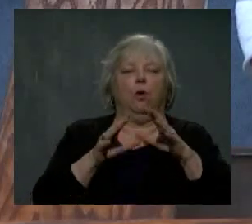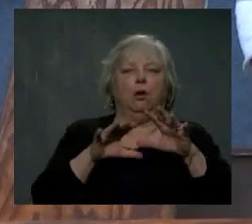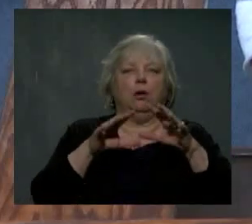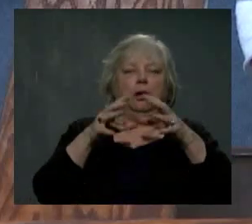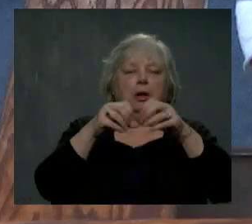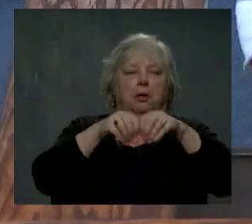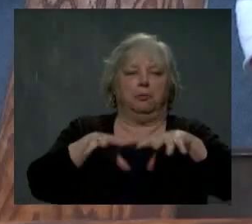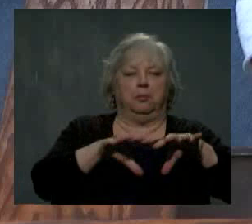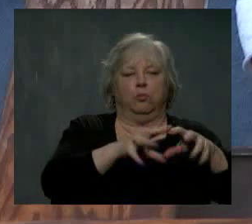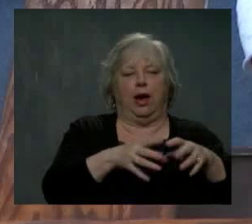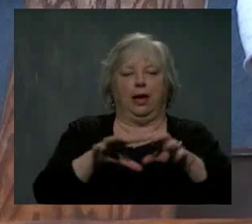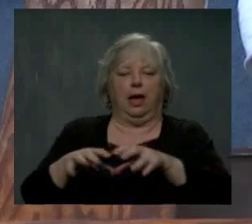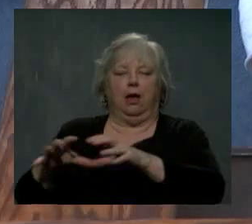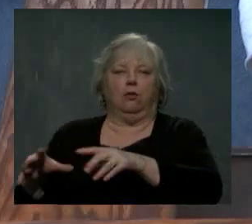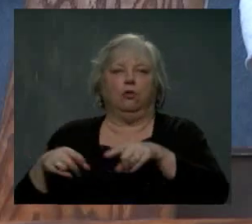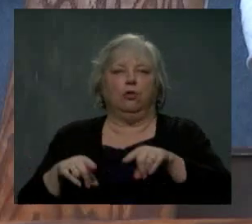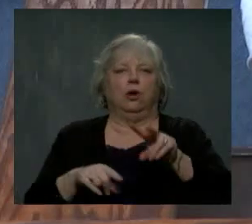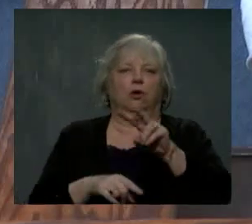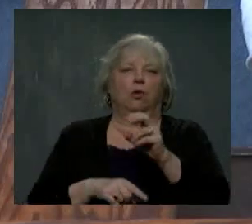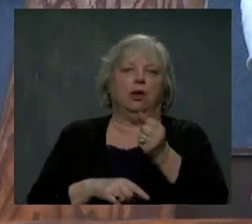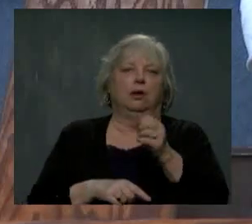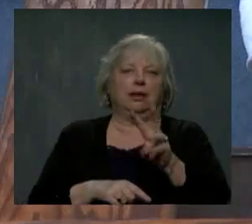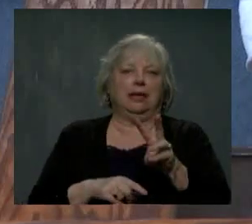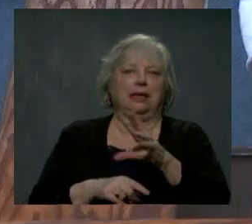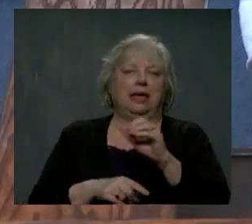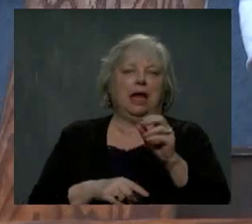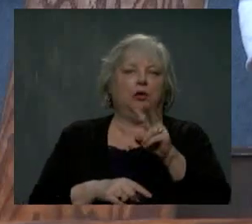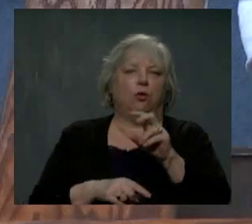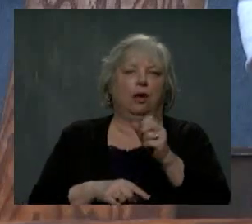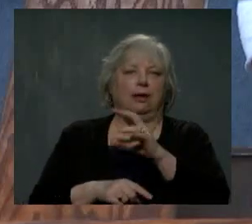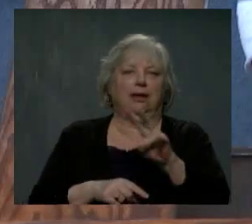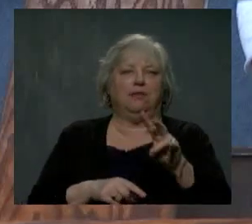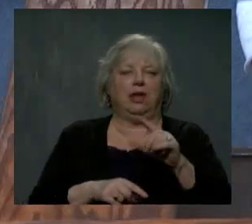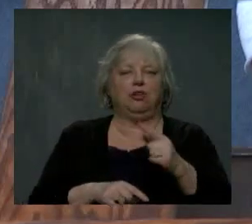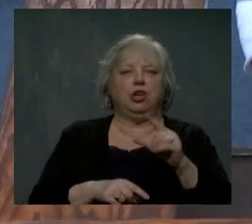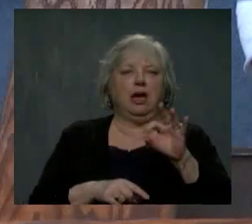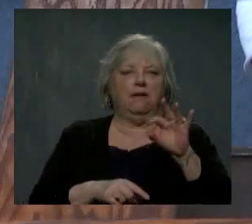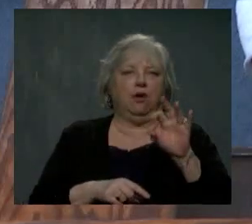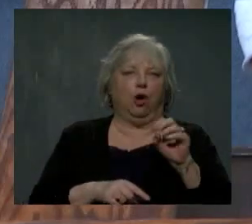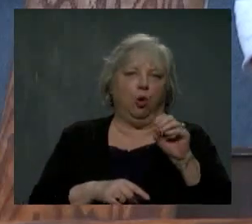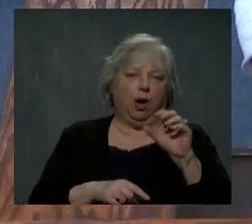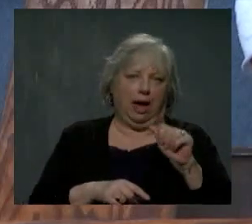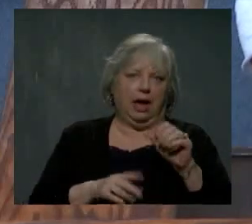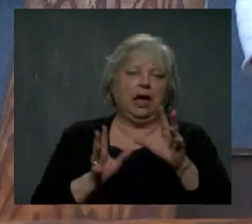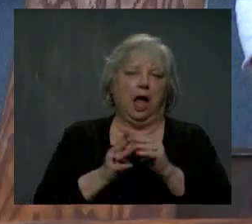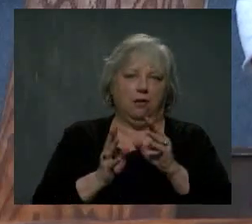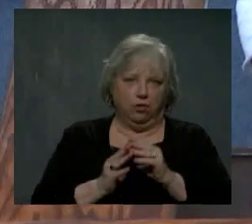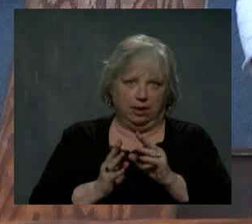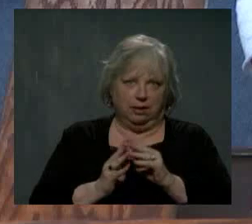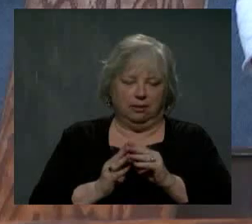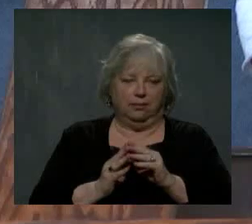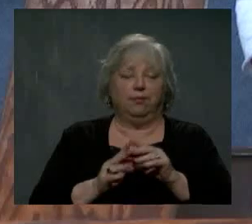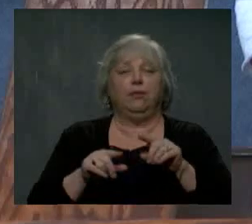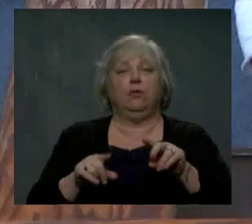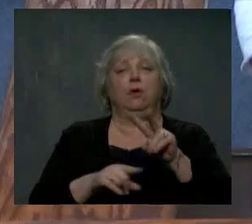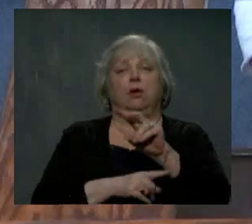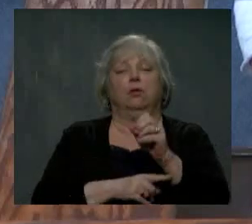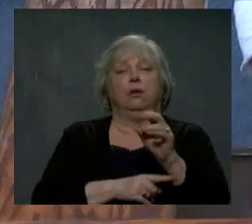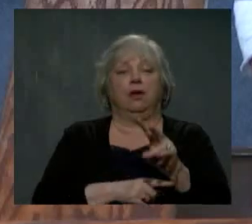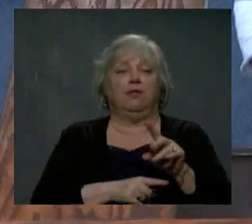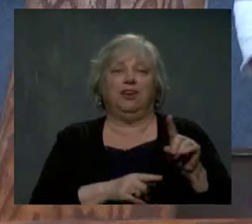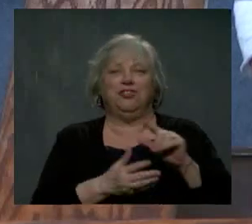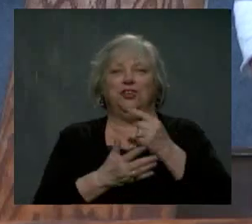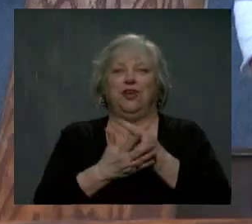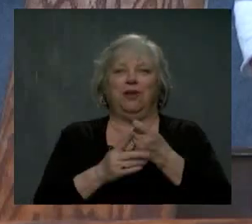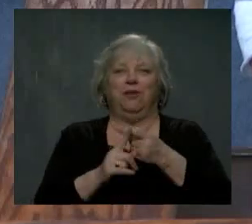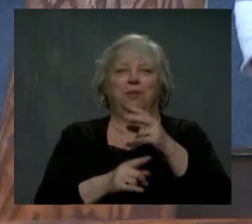the 2016 and the 2017 GFOA conferences. In 2017, Ember graduated